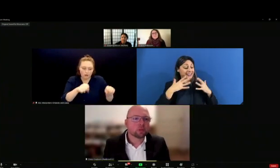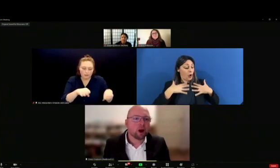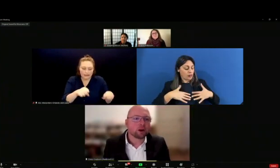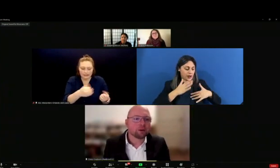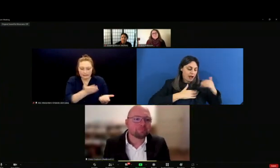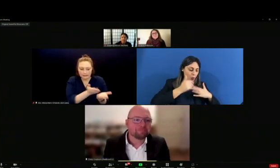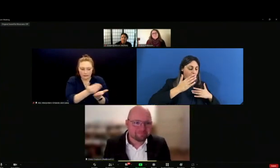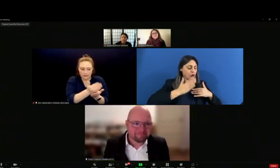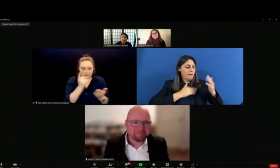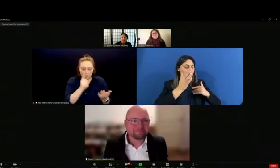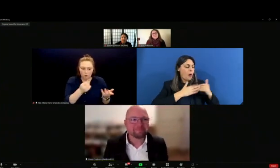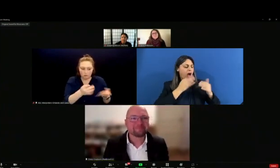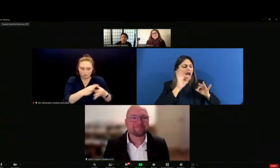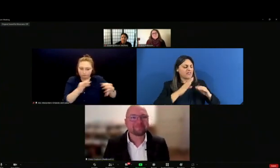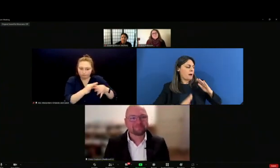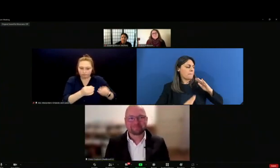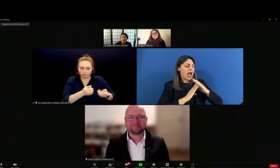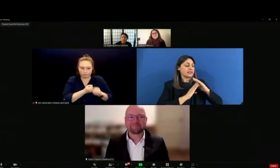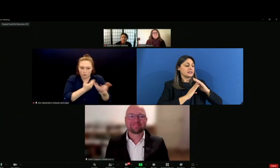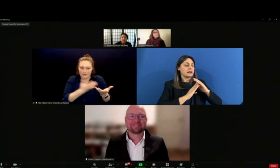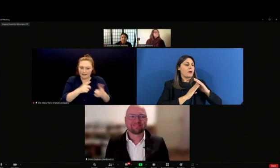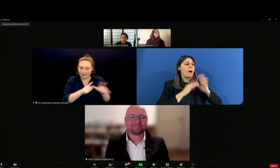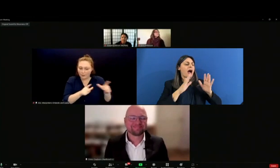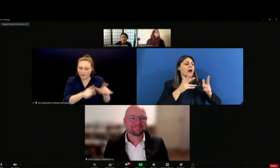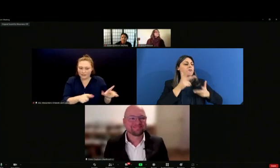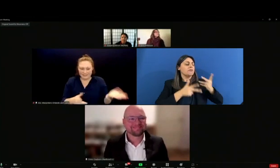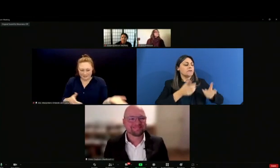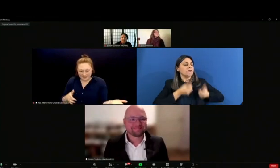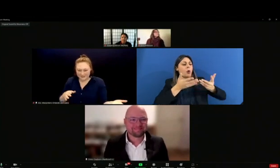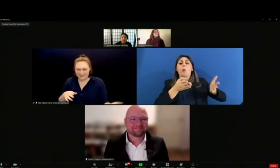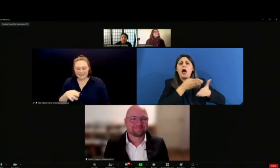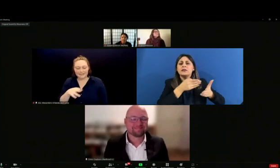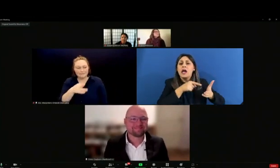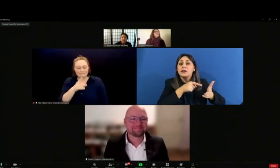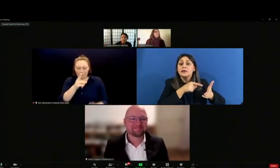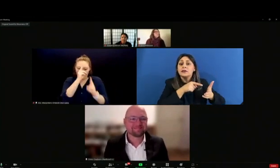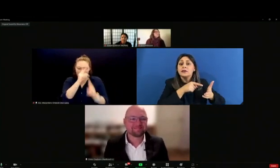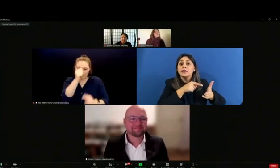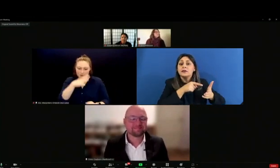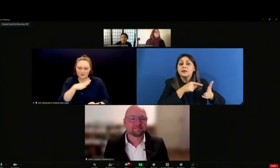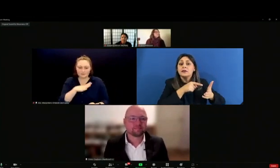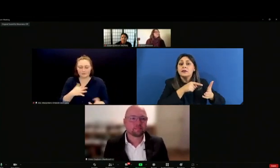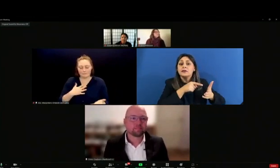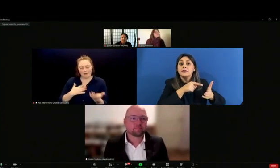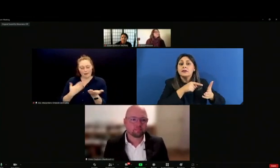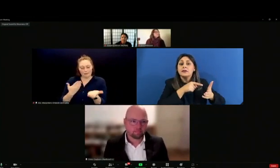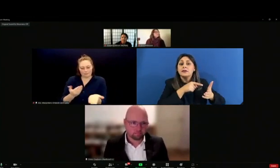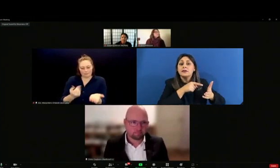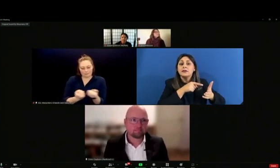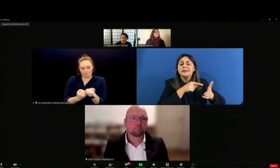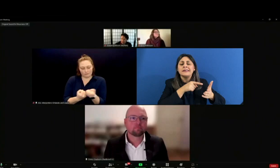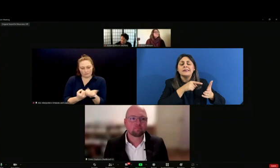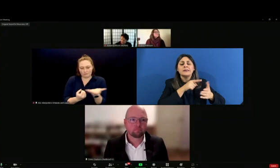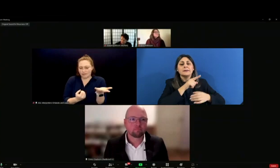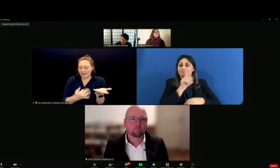Honored Question sir. mark. Yes. Honored sir, I would like to argue against this, that this